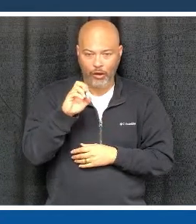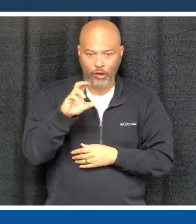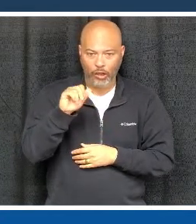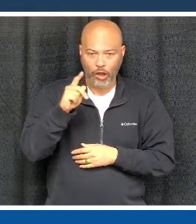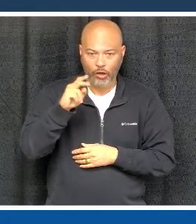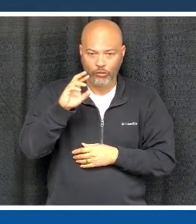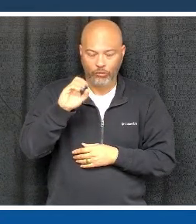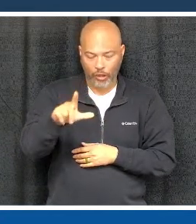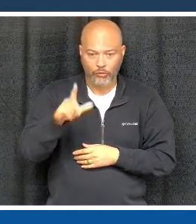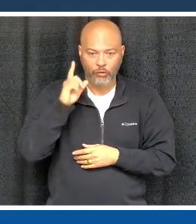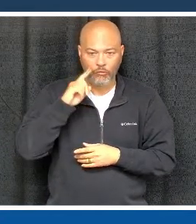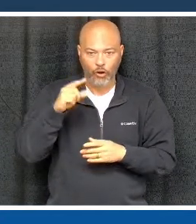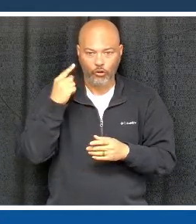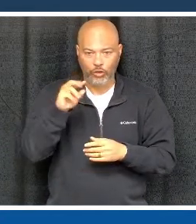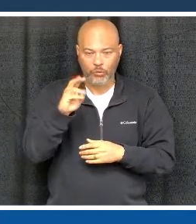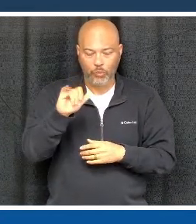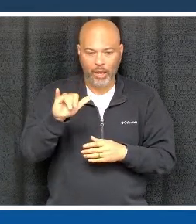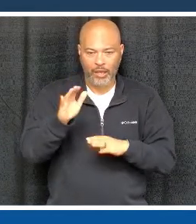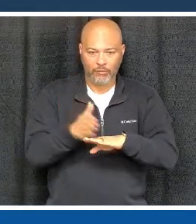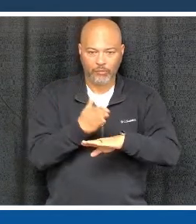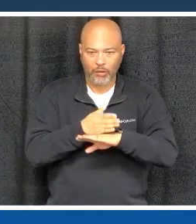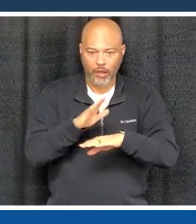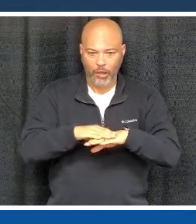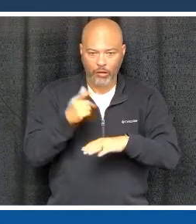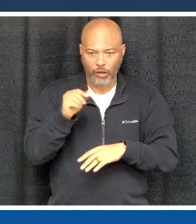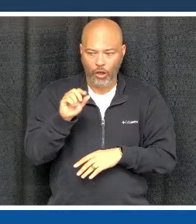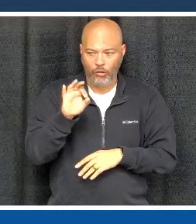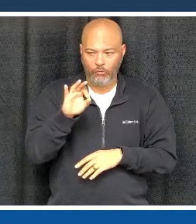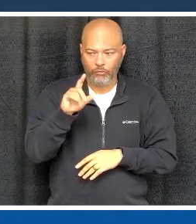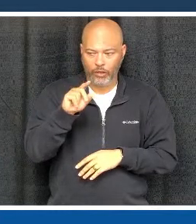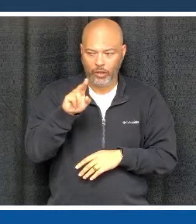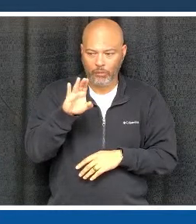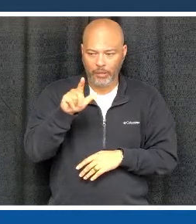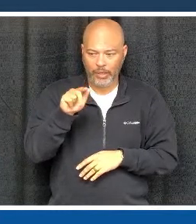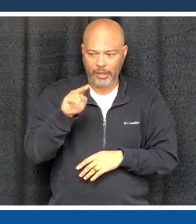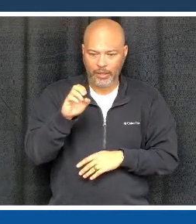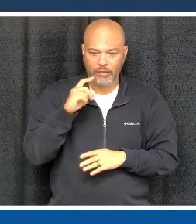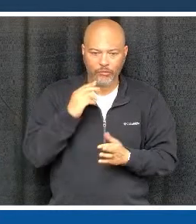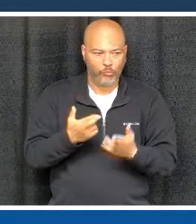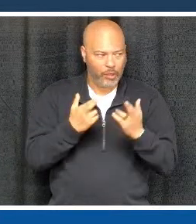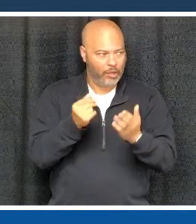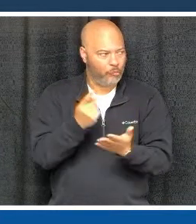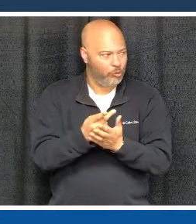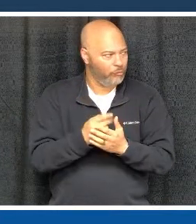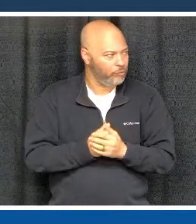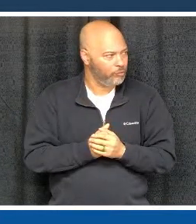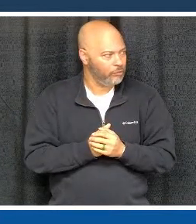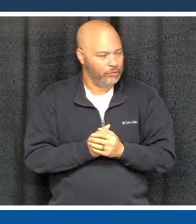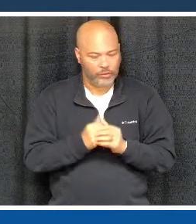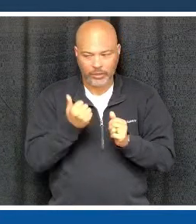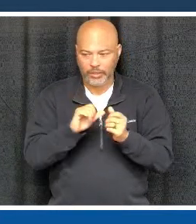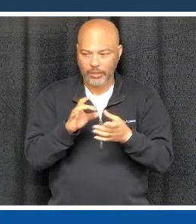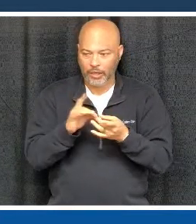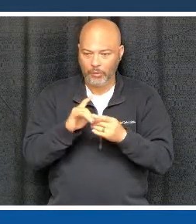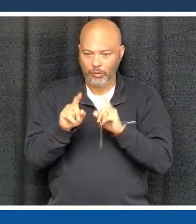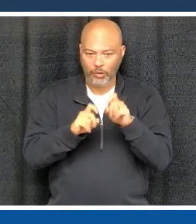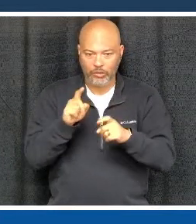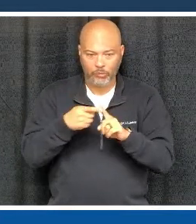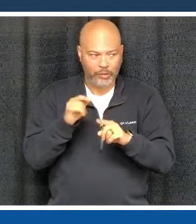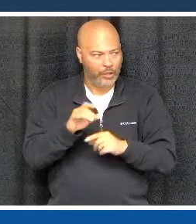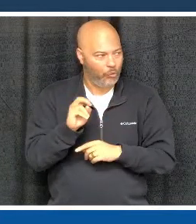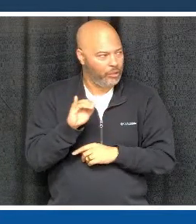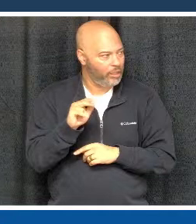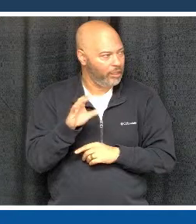for the purpose of greenway development along Golf Club Lane. Finance Committee recommended approval. Any comment or question regarding this